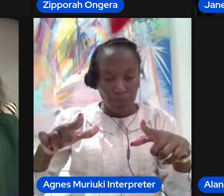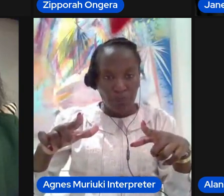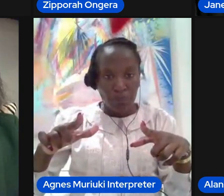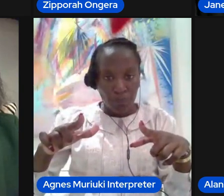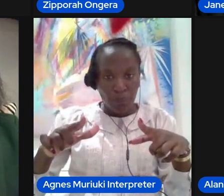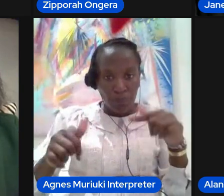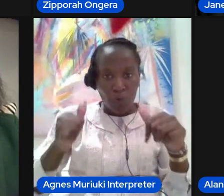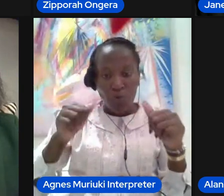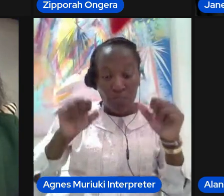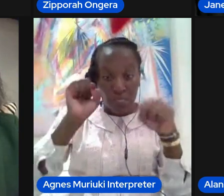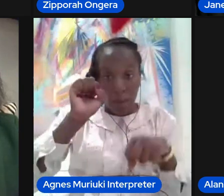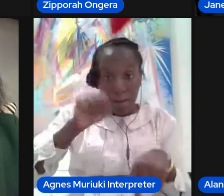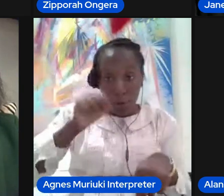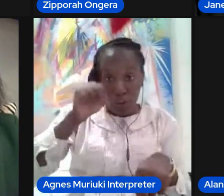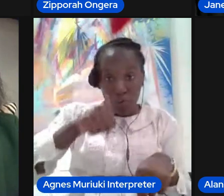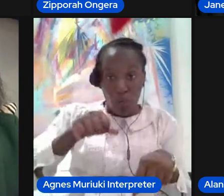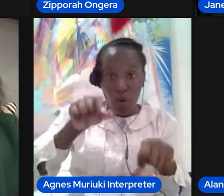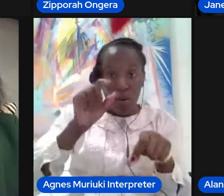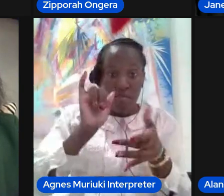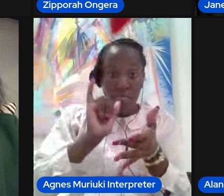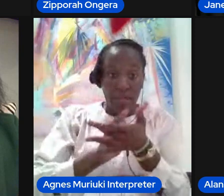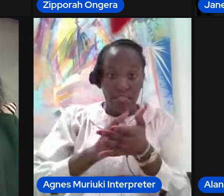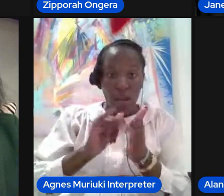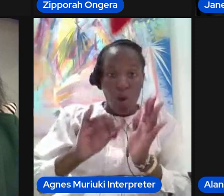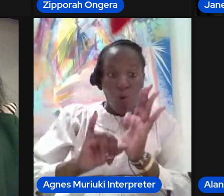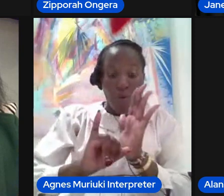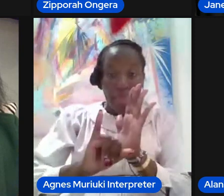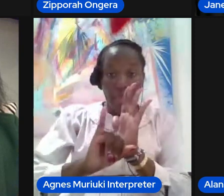possible, also will increase